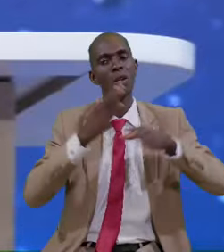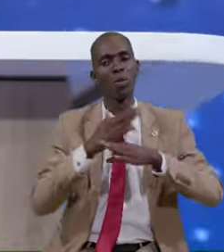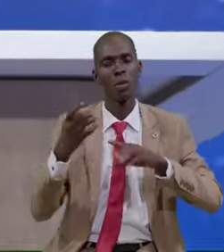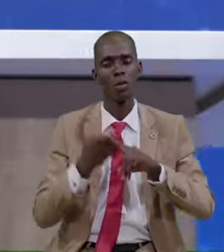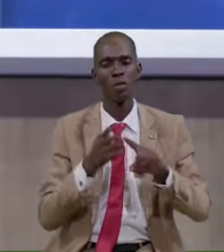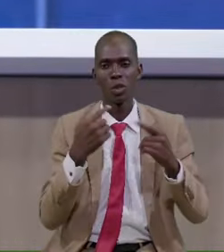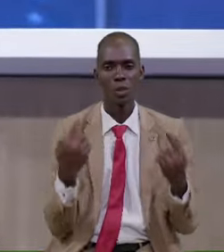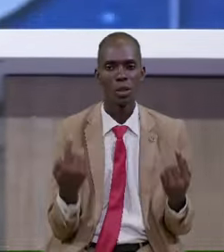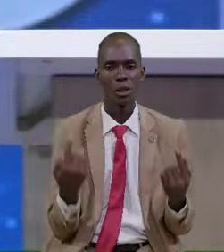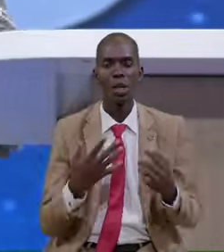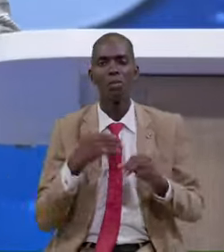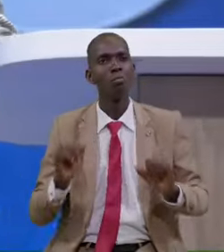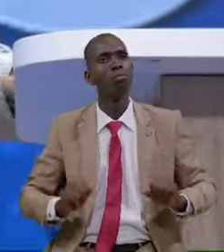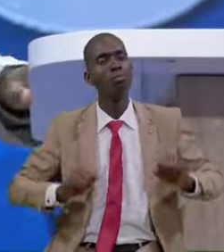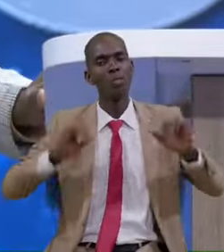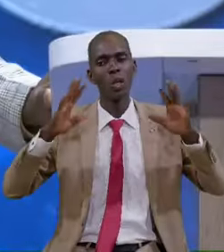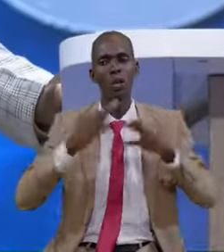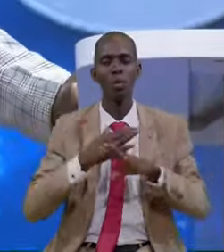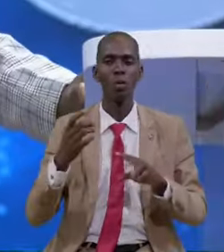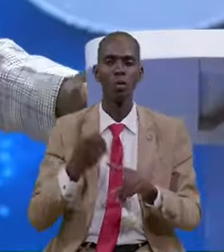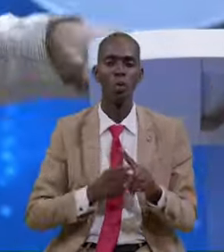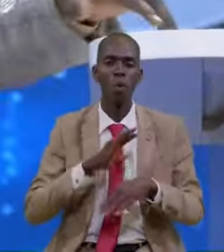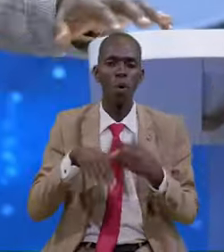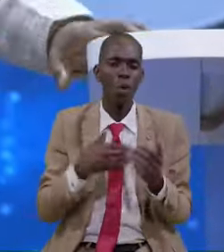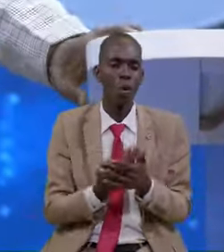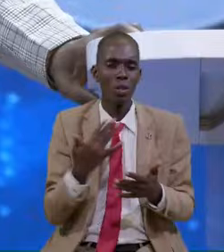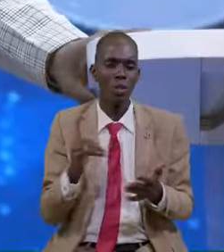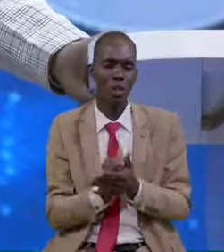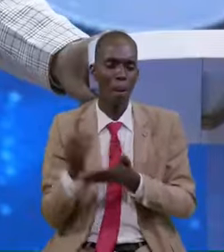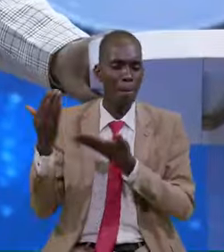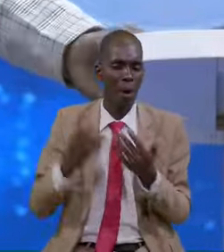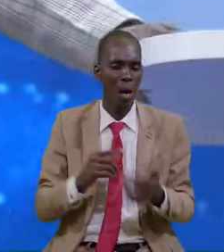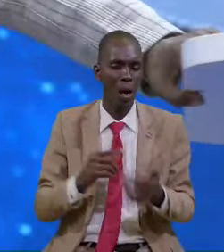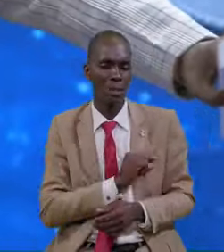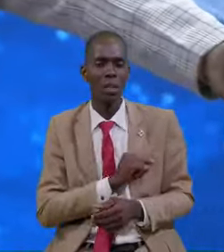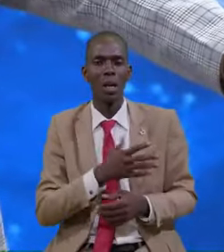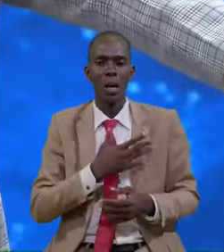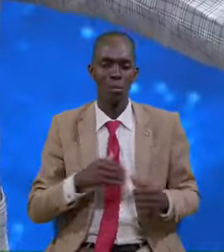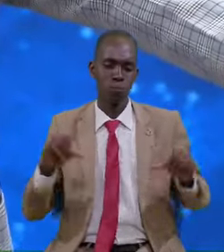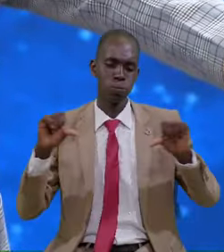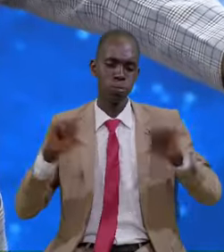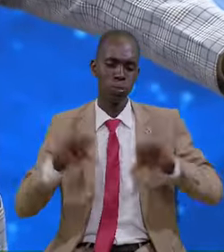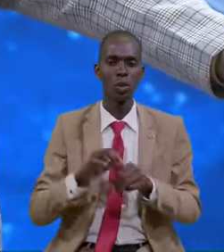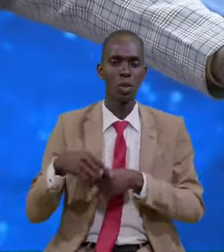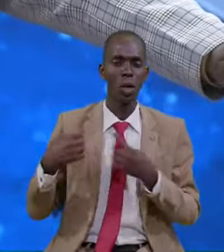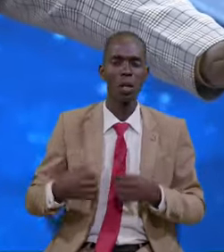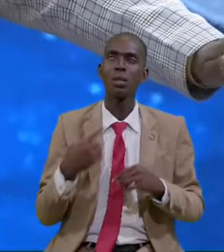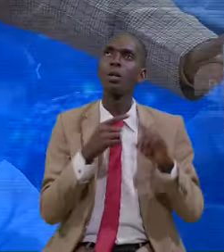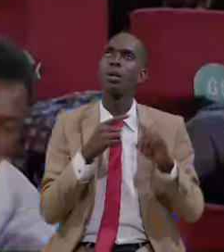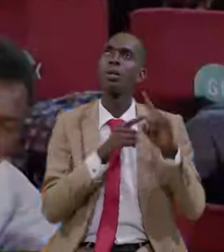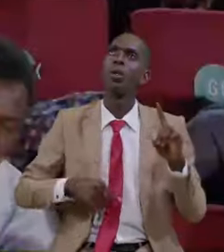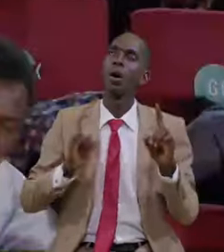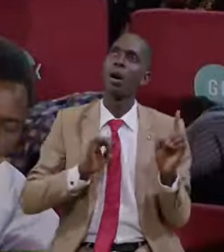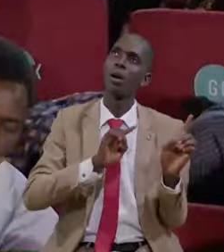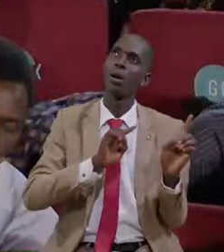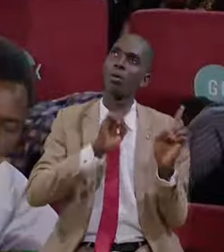away from all those sins that brought guilt and condemnation in your heart, and say, Lord, I come now. I